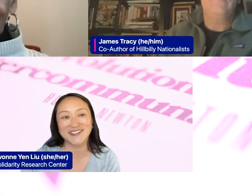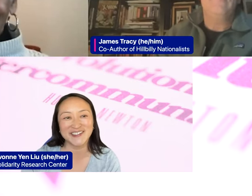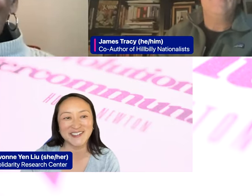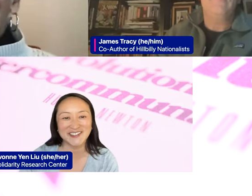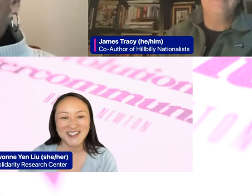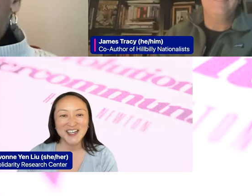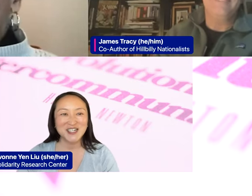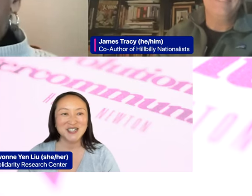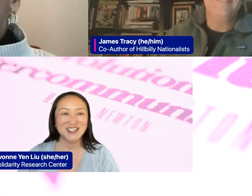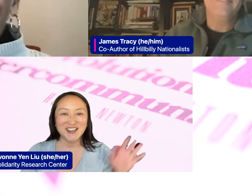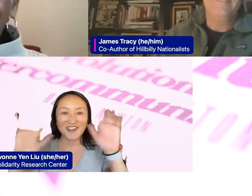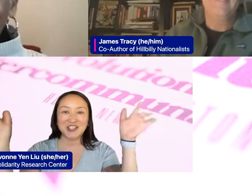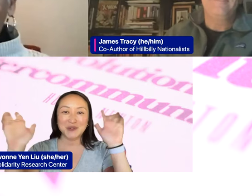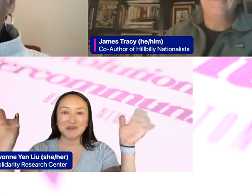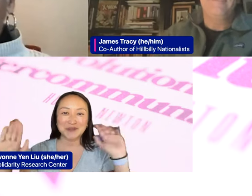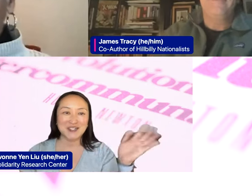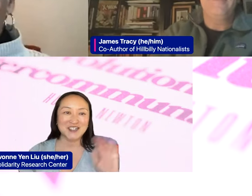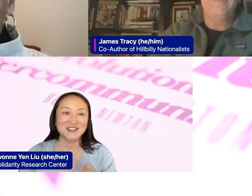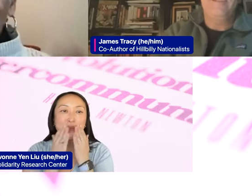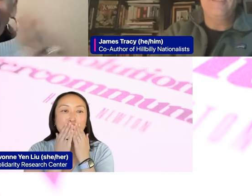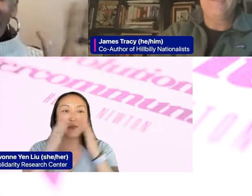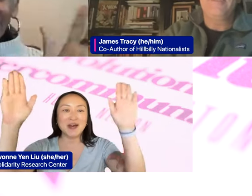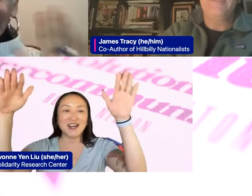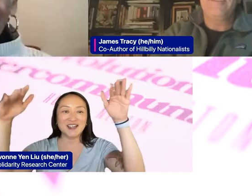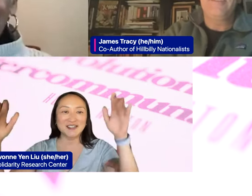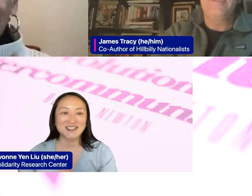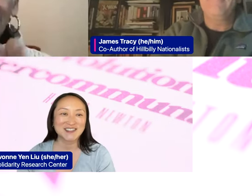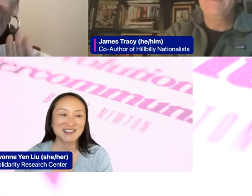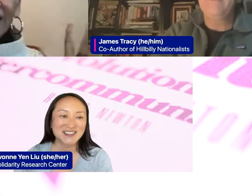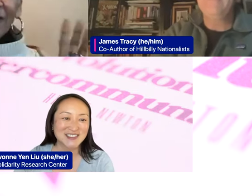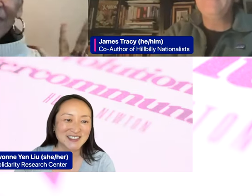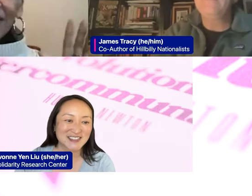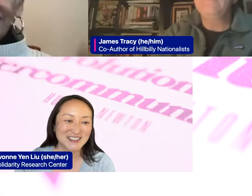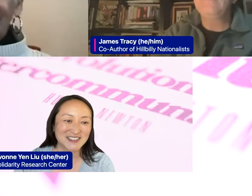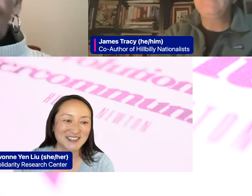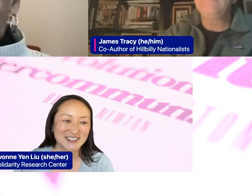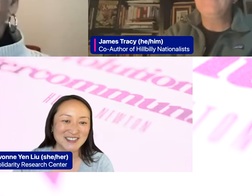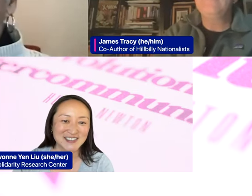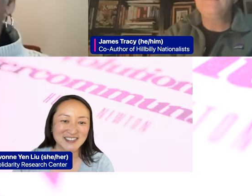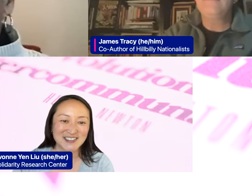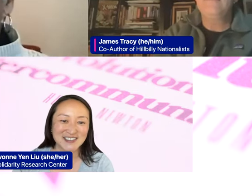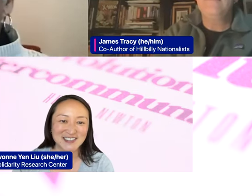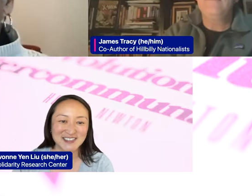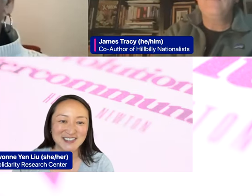four. Thank you, everyone. Bye. Bye, everybody.